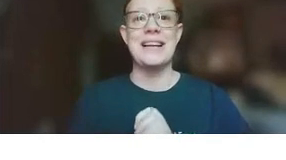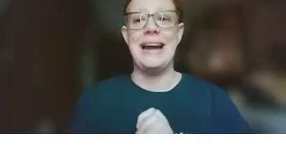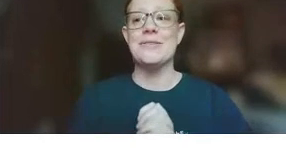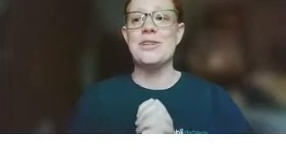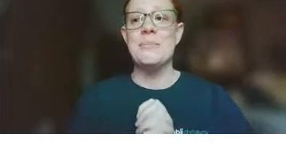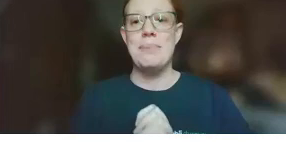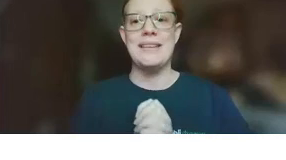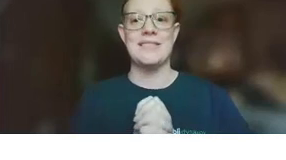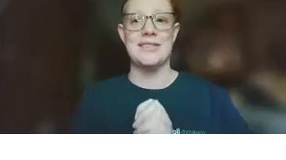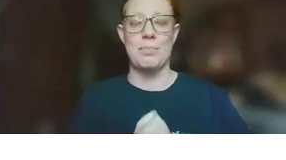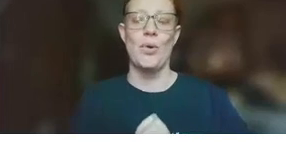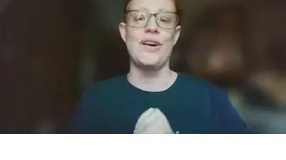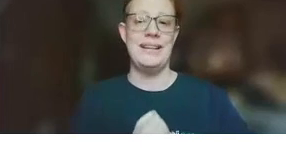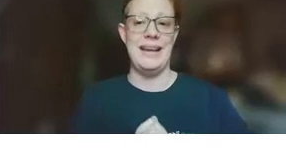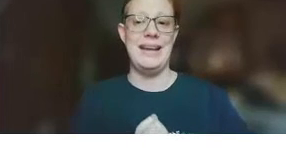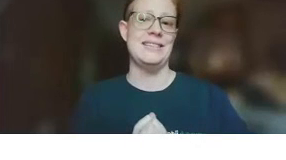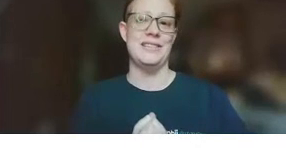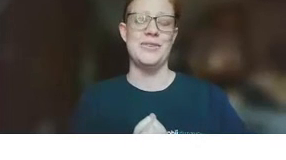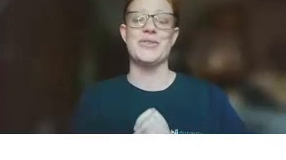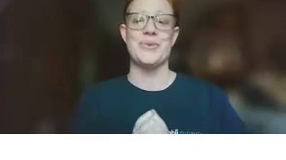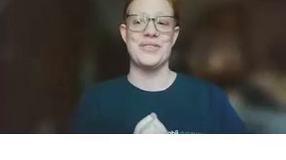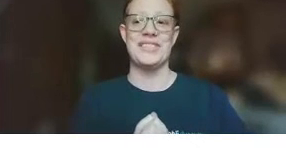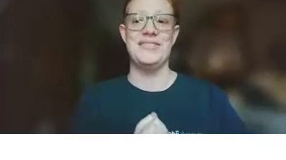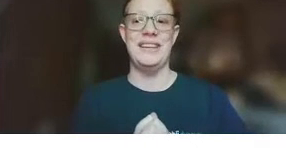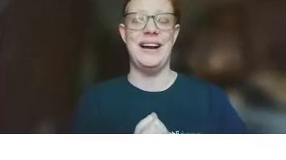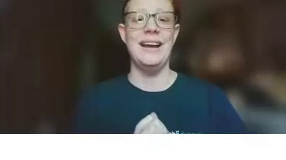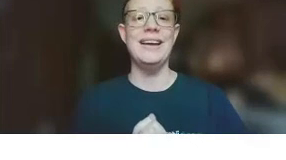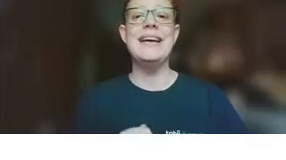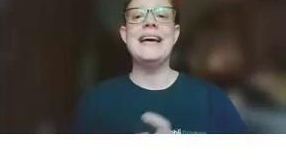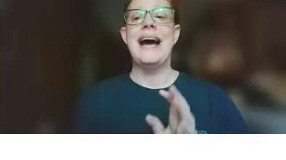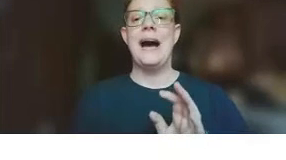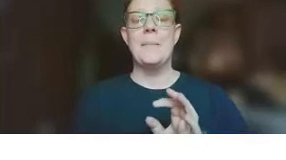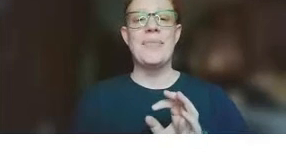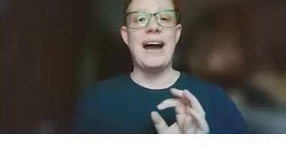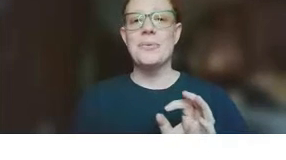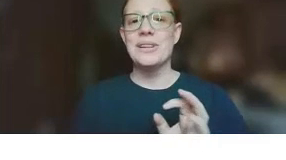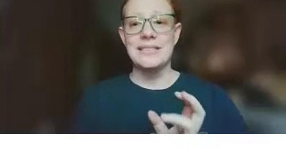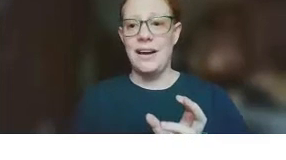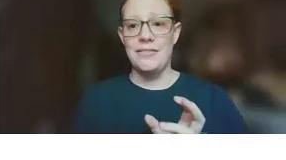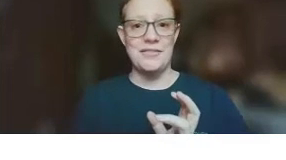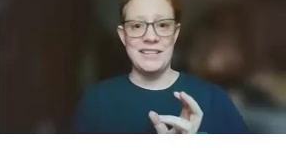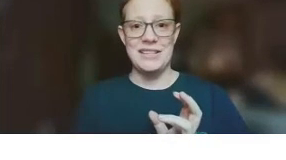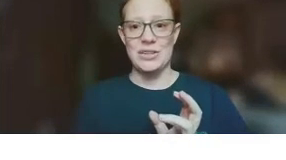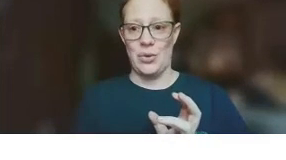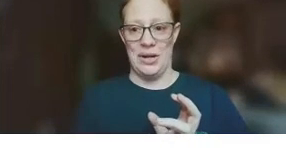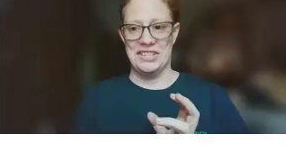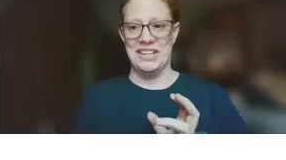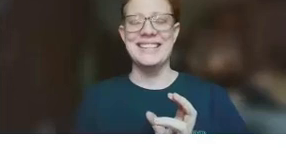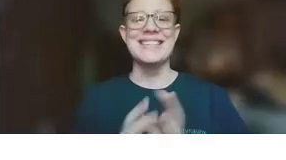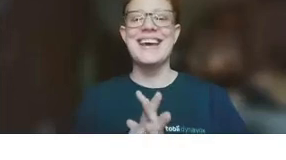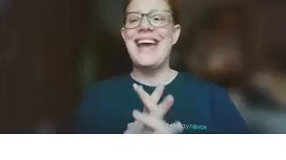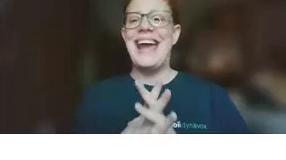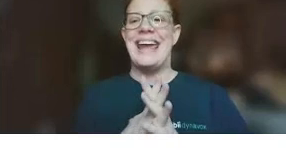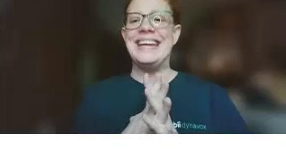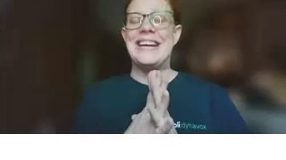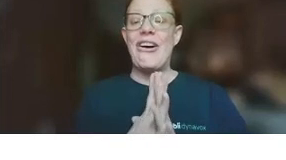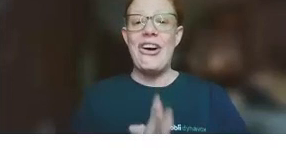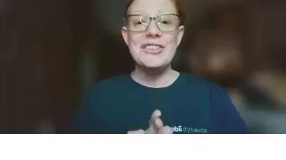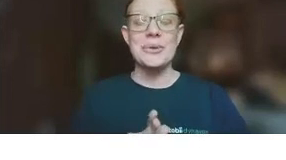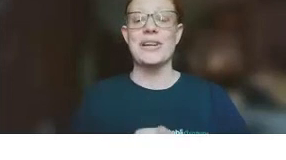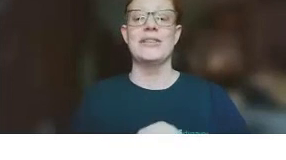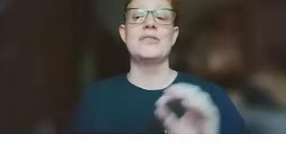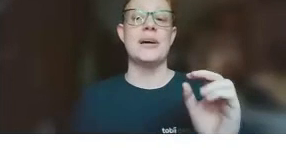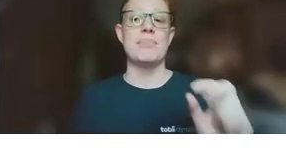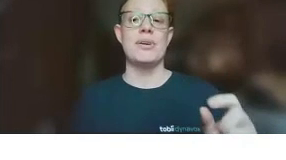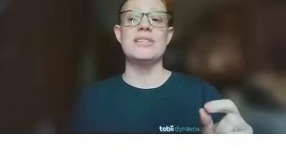considering how to best support an AAC user with CVI. I really love these questions, and it